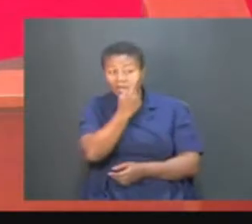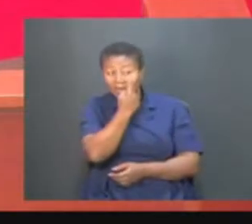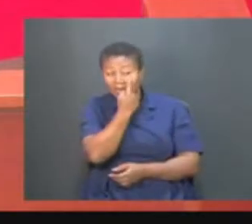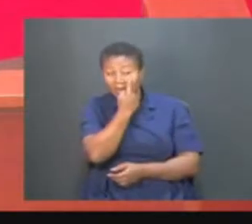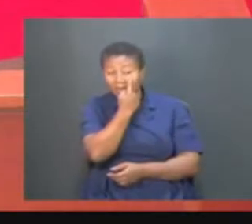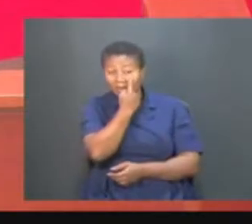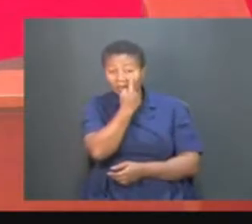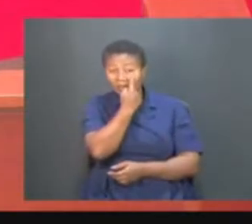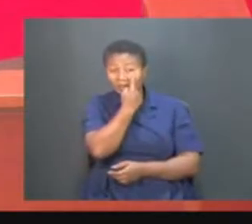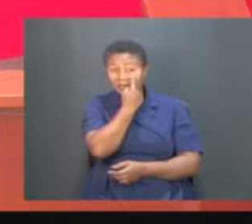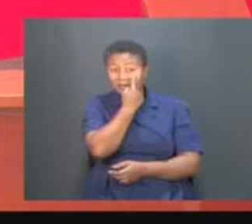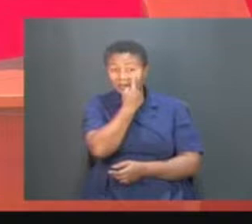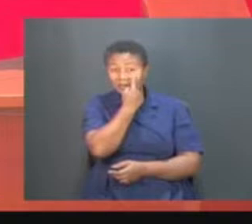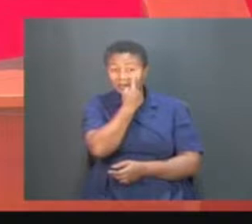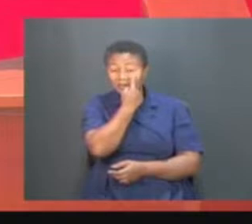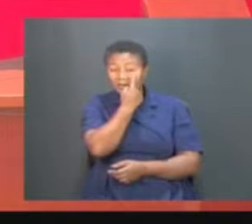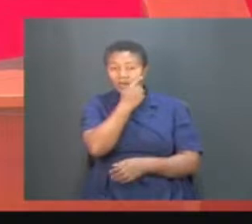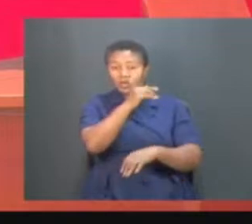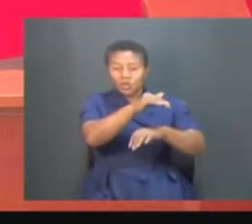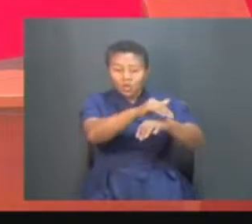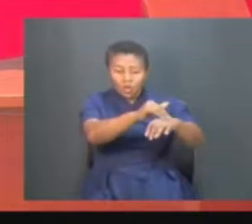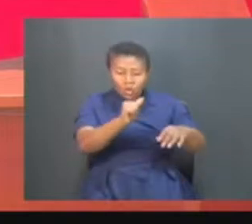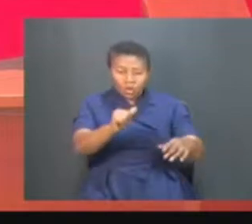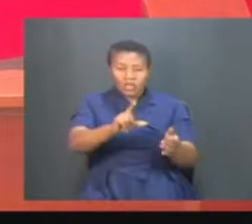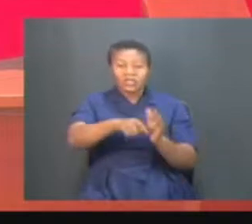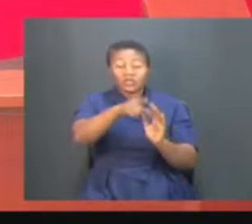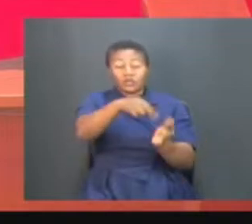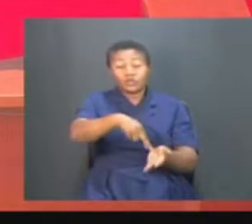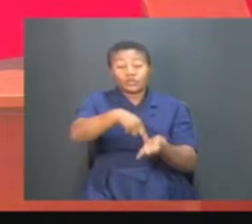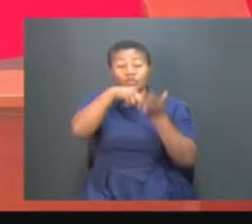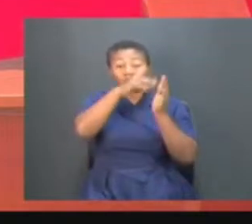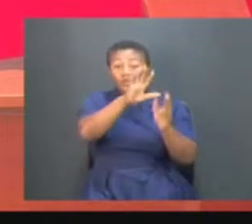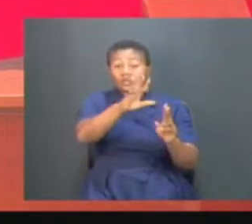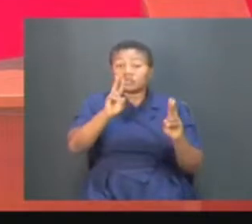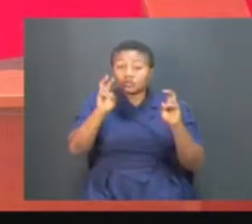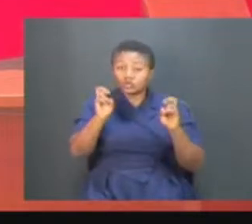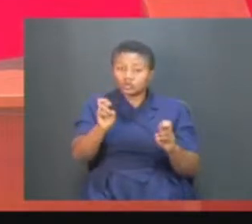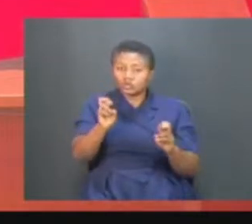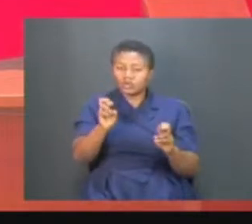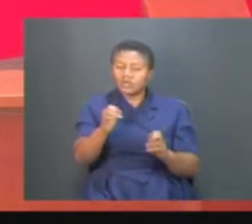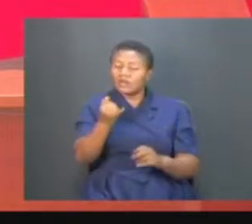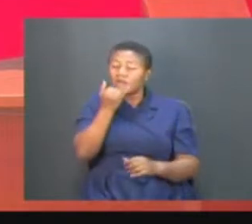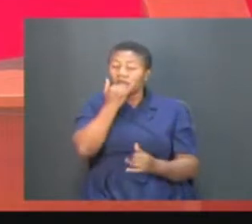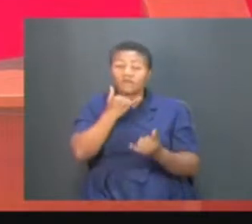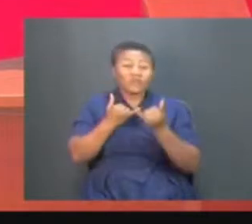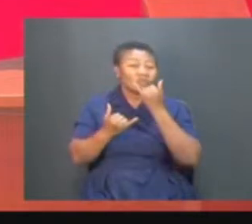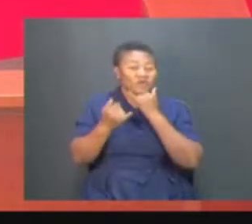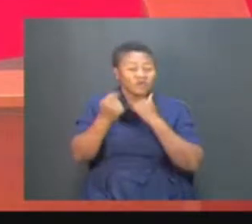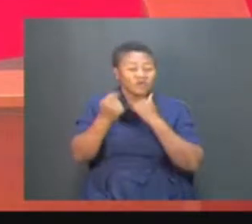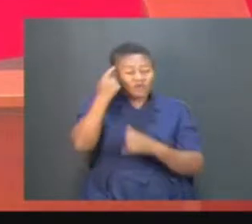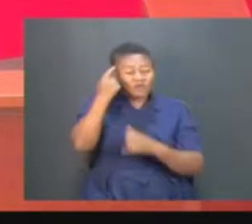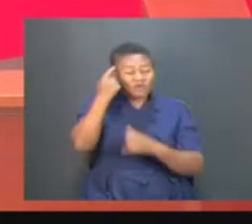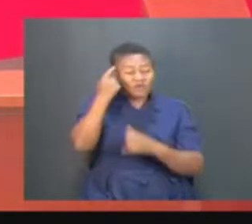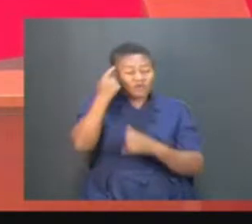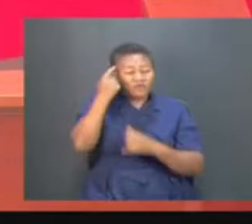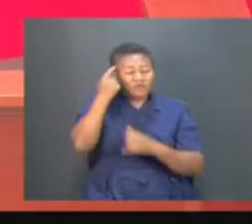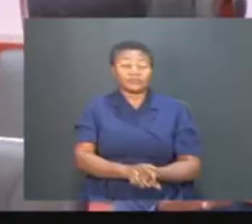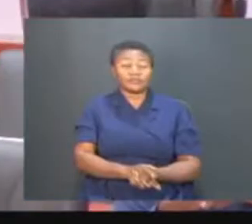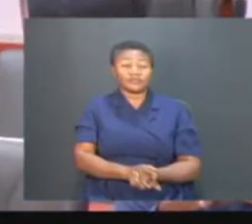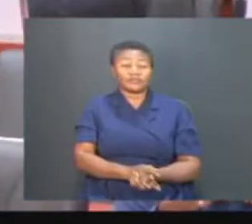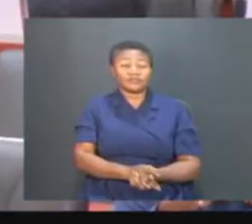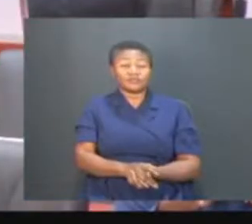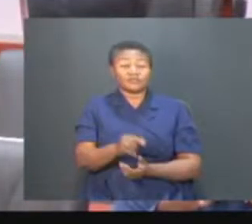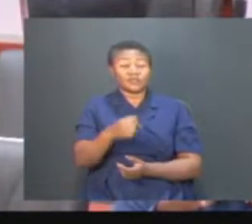called to raise your issue. It is disorderly to just get up and be shouting.